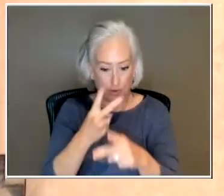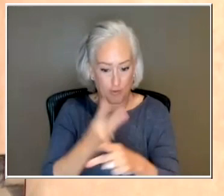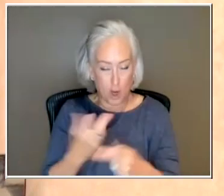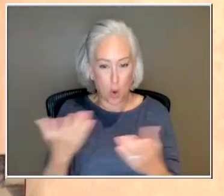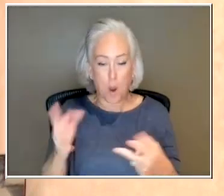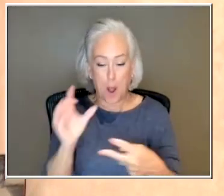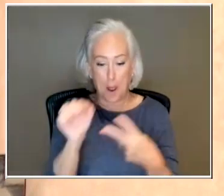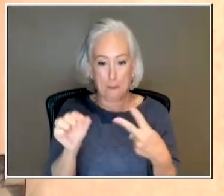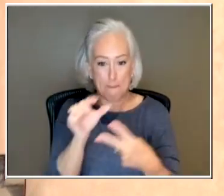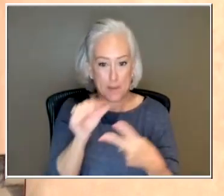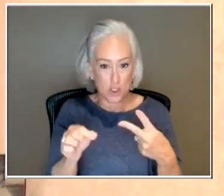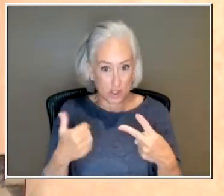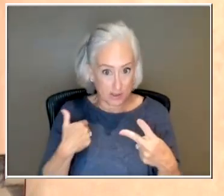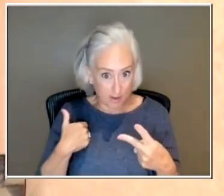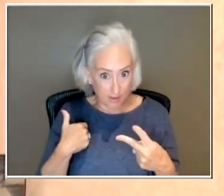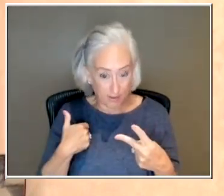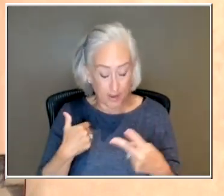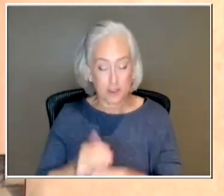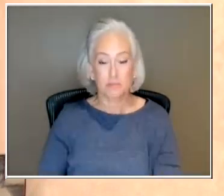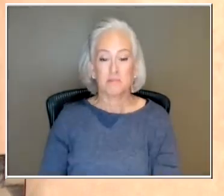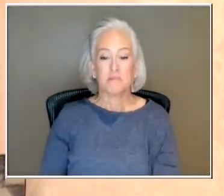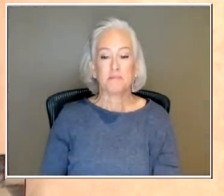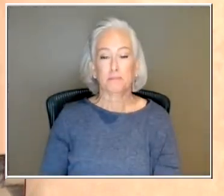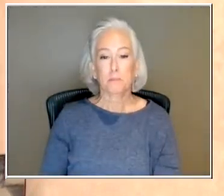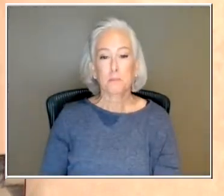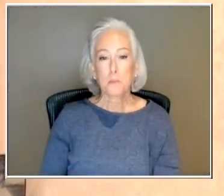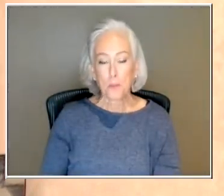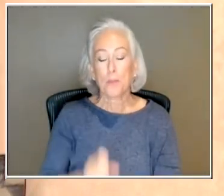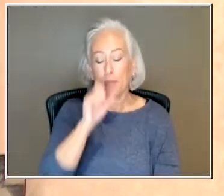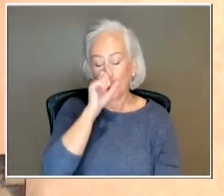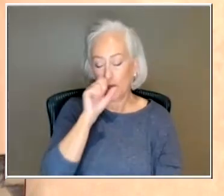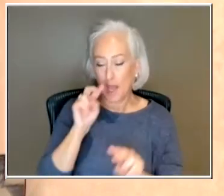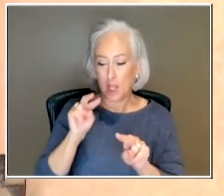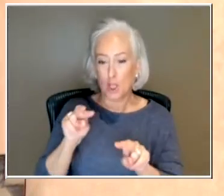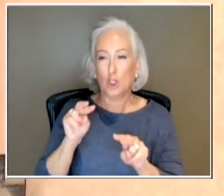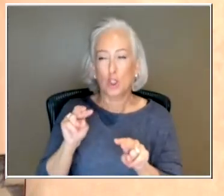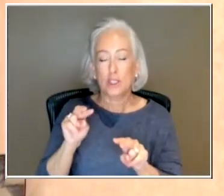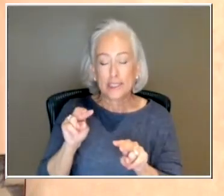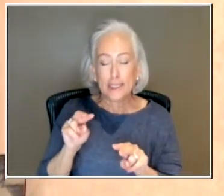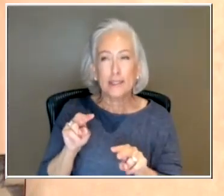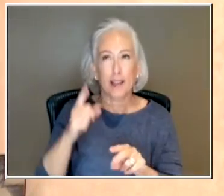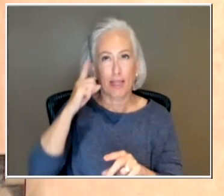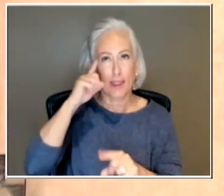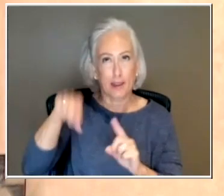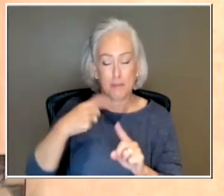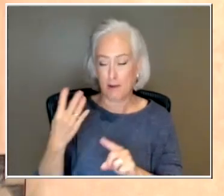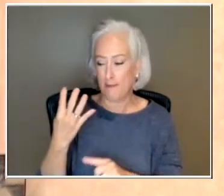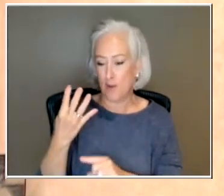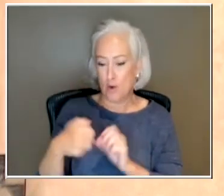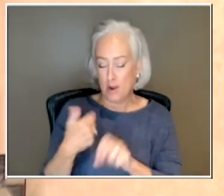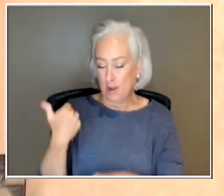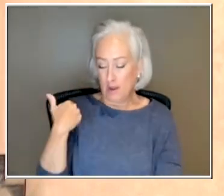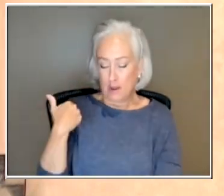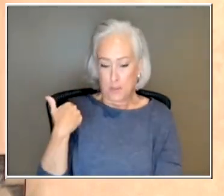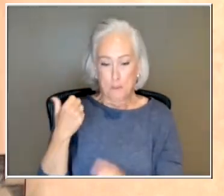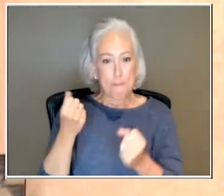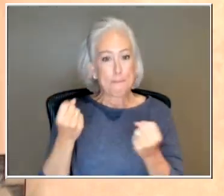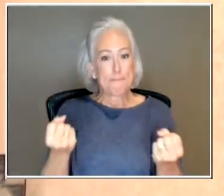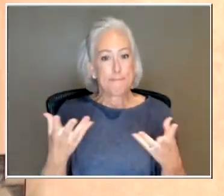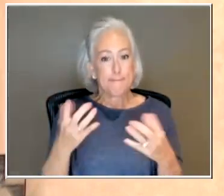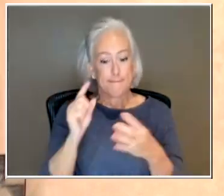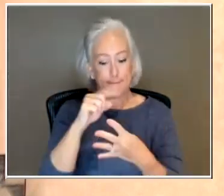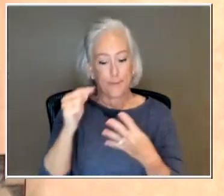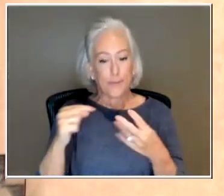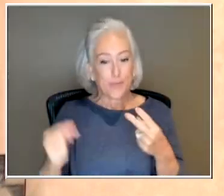have. And I found, as going along and even looking back 4 years, when you visit with people, you find out there are so many options. So having